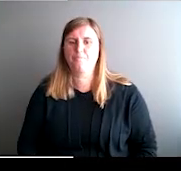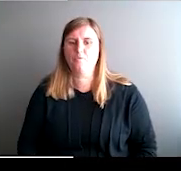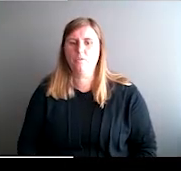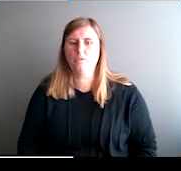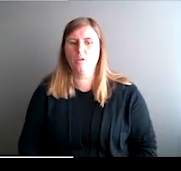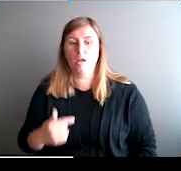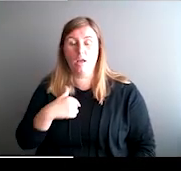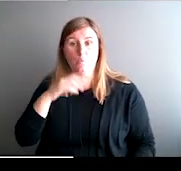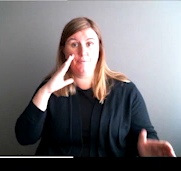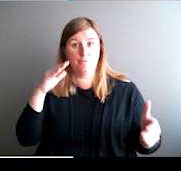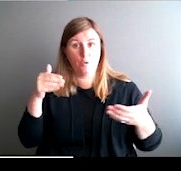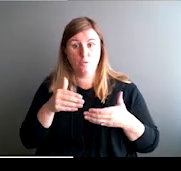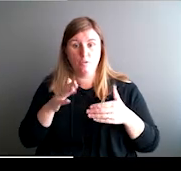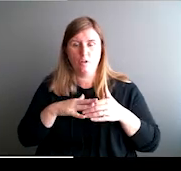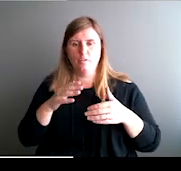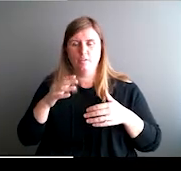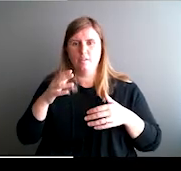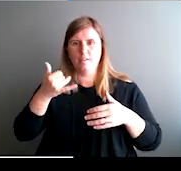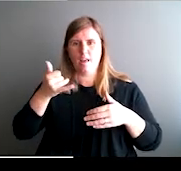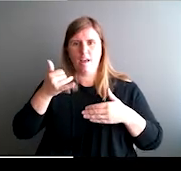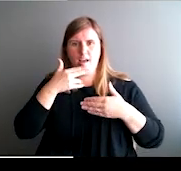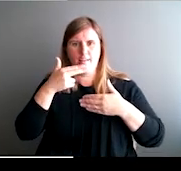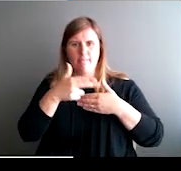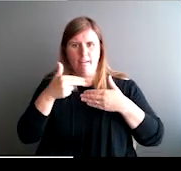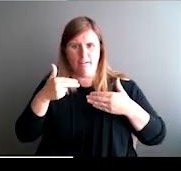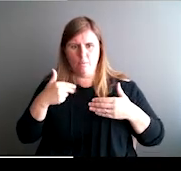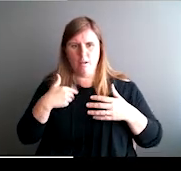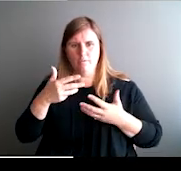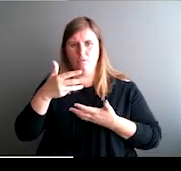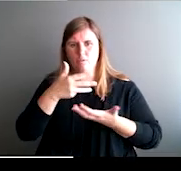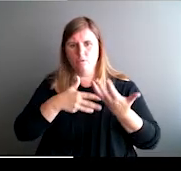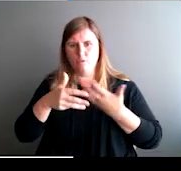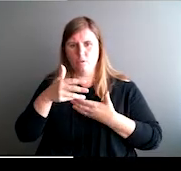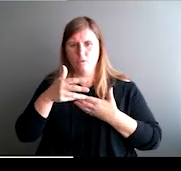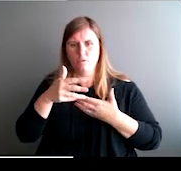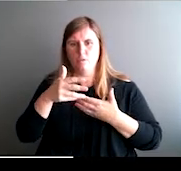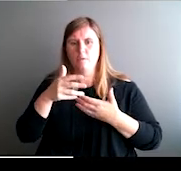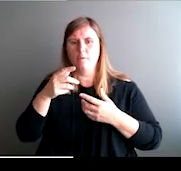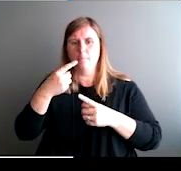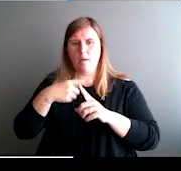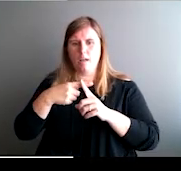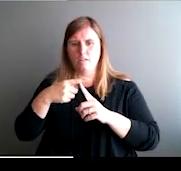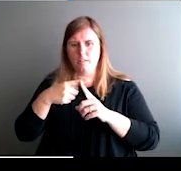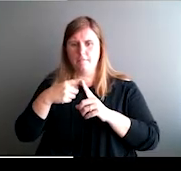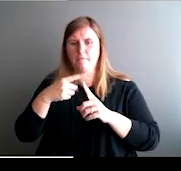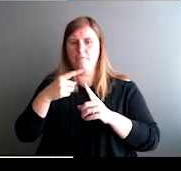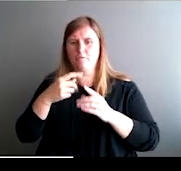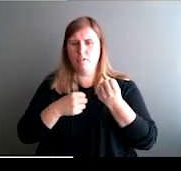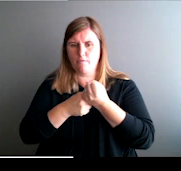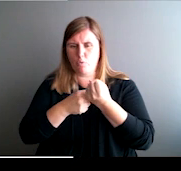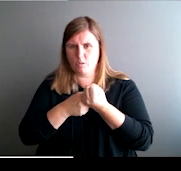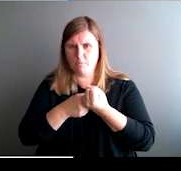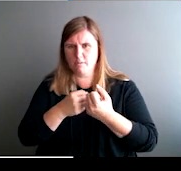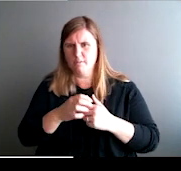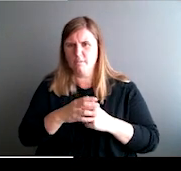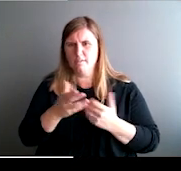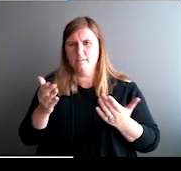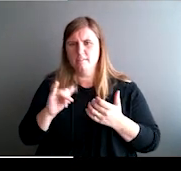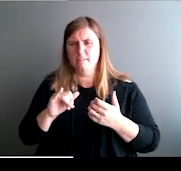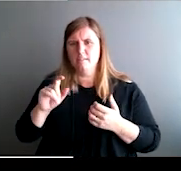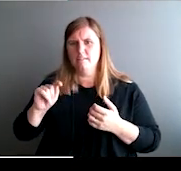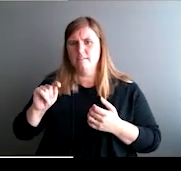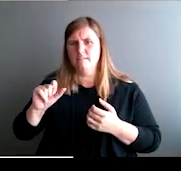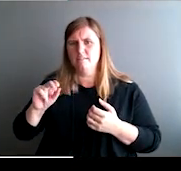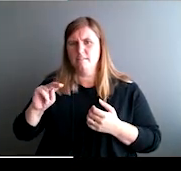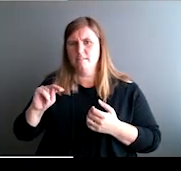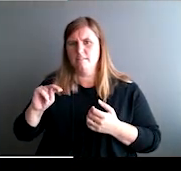focusing on are the highlighted ones where we have socially mediated positive reinforcement. And that may be for things like tangibles,